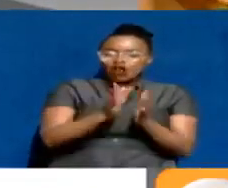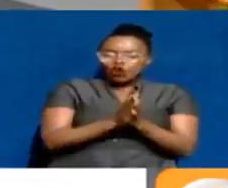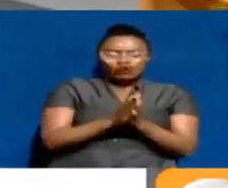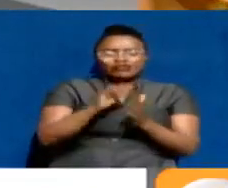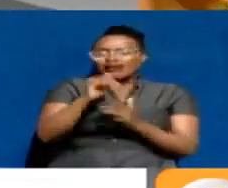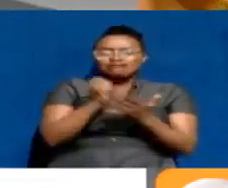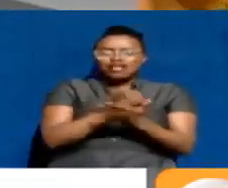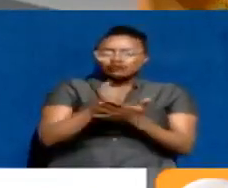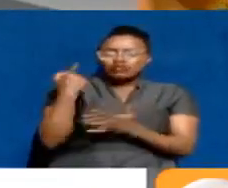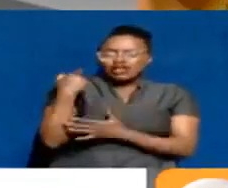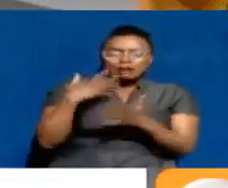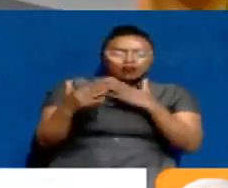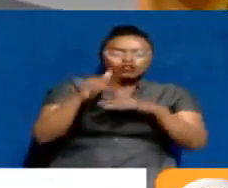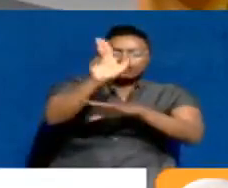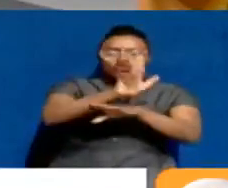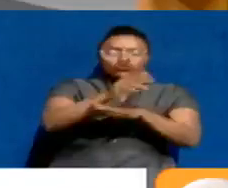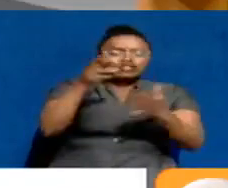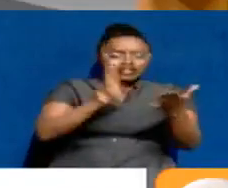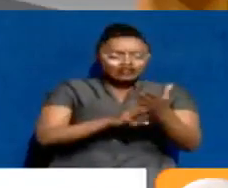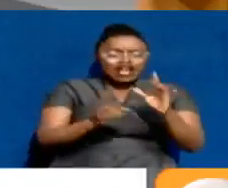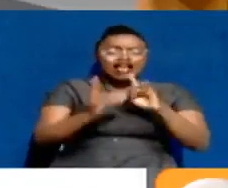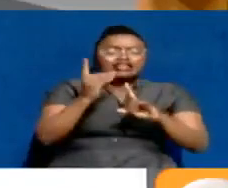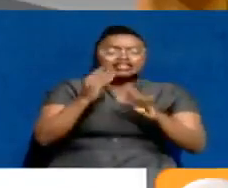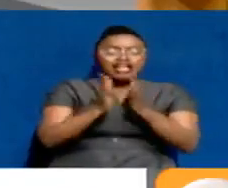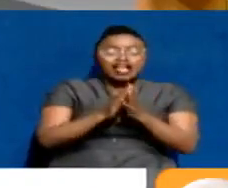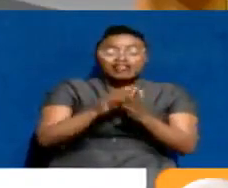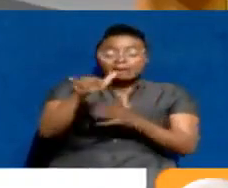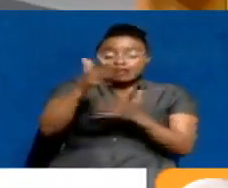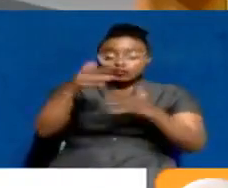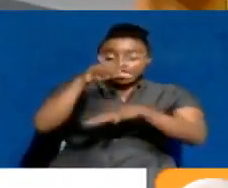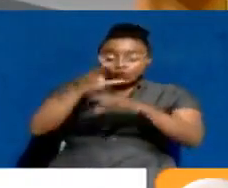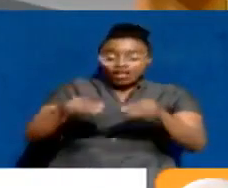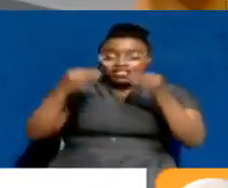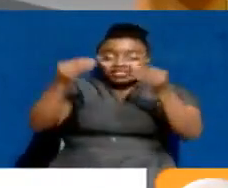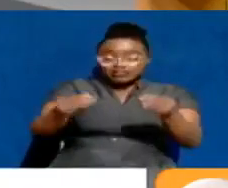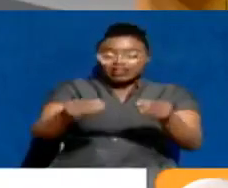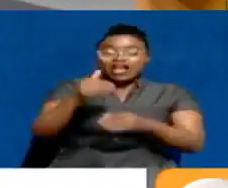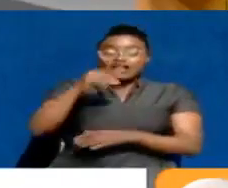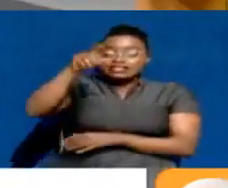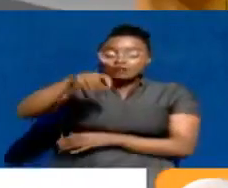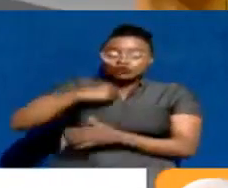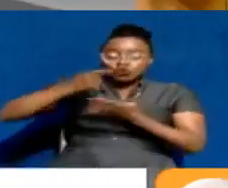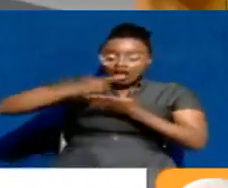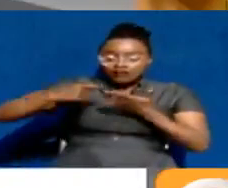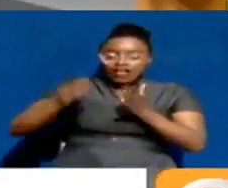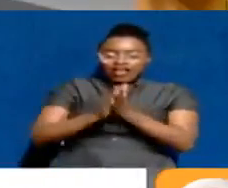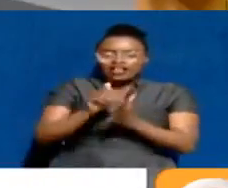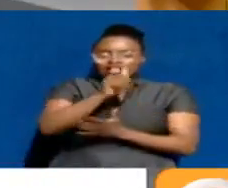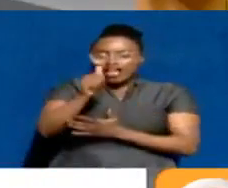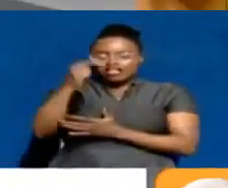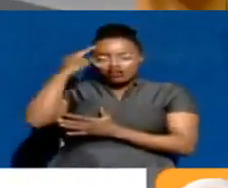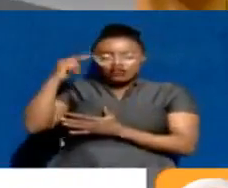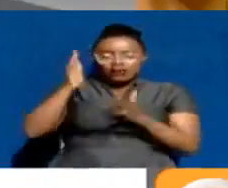number, whatever you used to register, the date and place of issue, and it should have your signature and that of